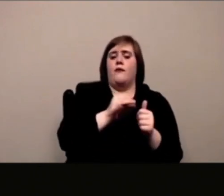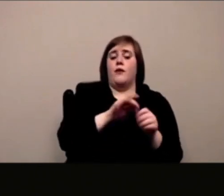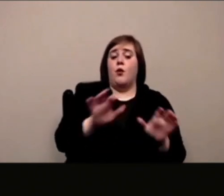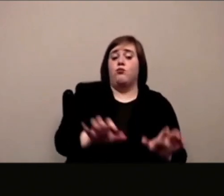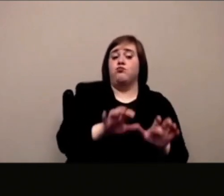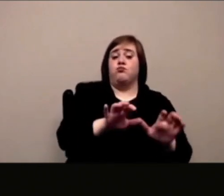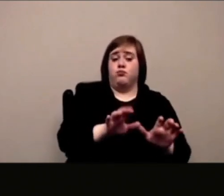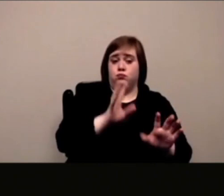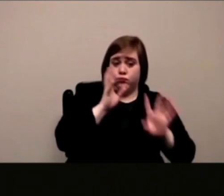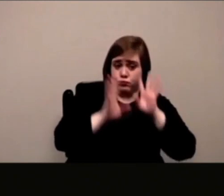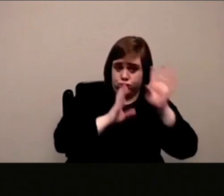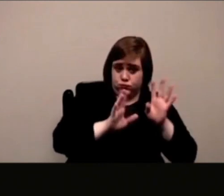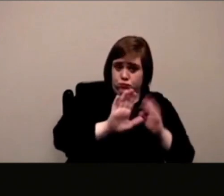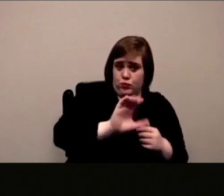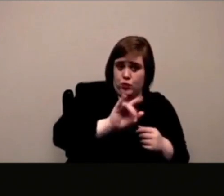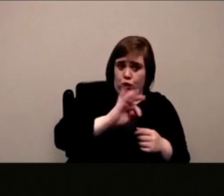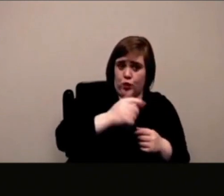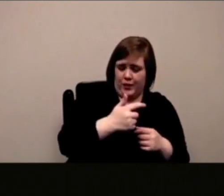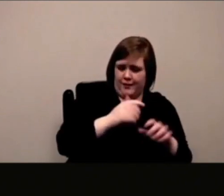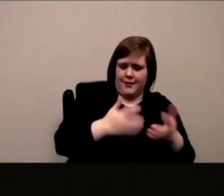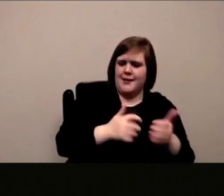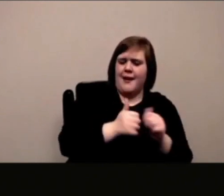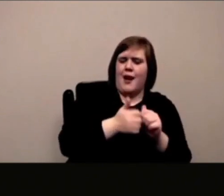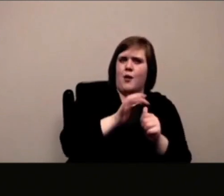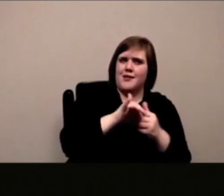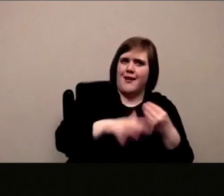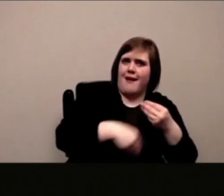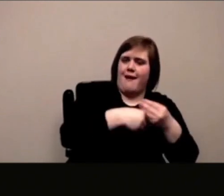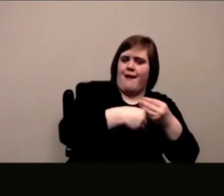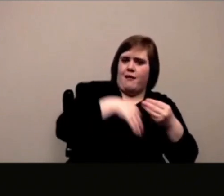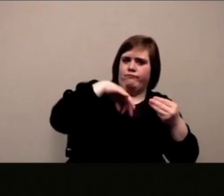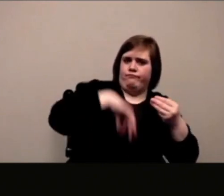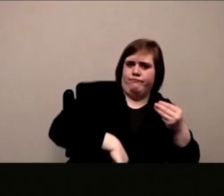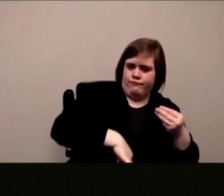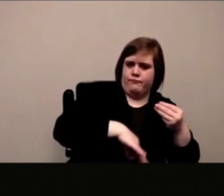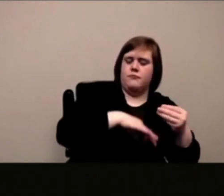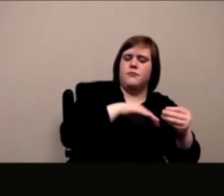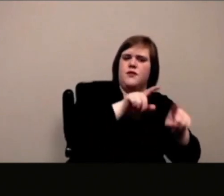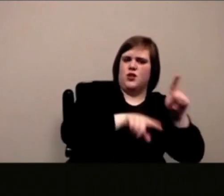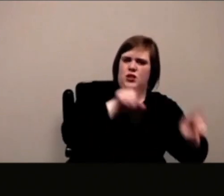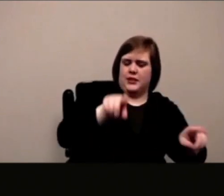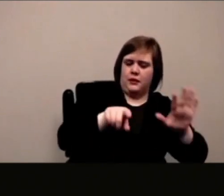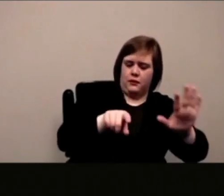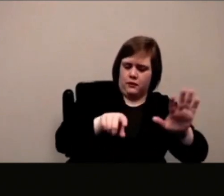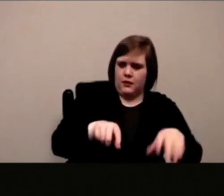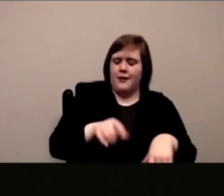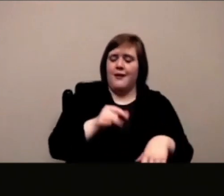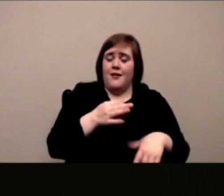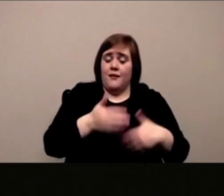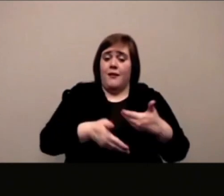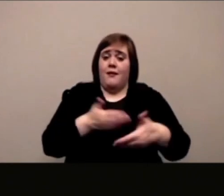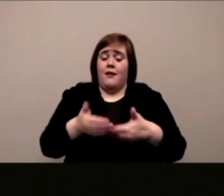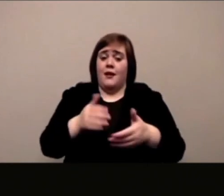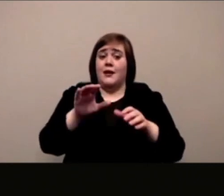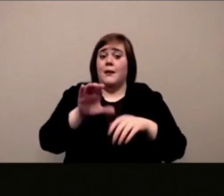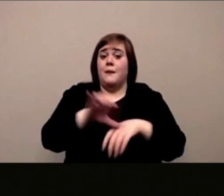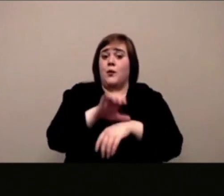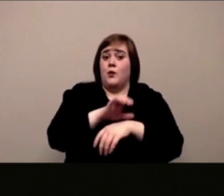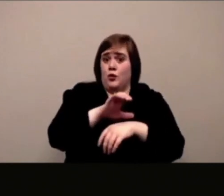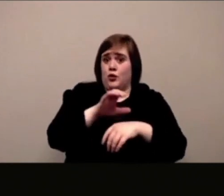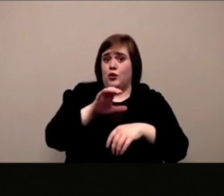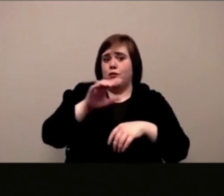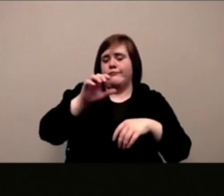coding class add to diversity? And what are some major hurdles to bring computer science to students